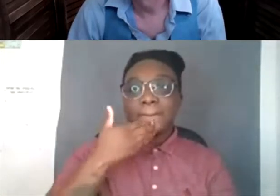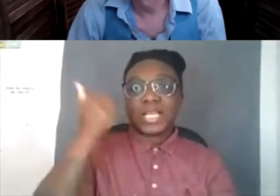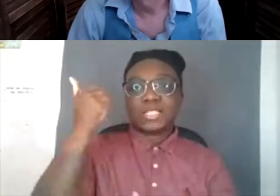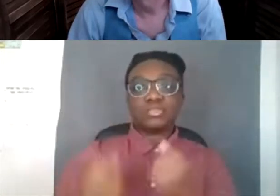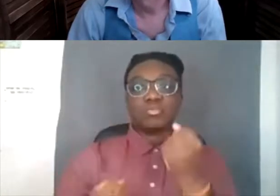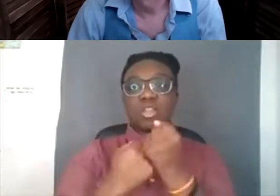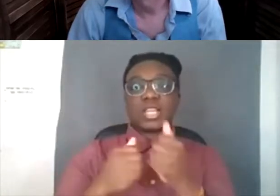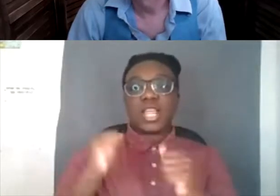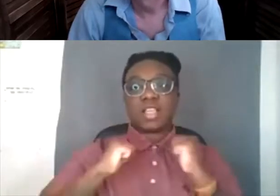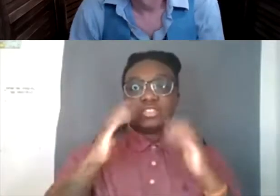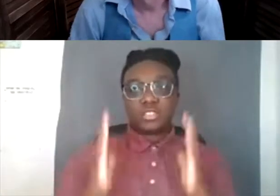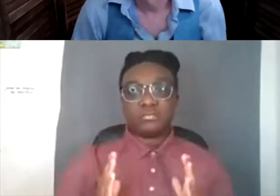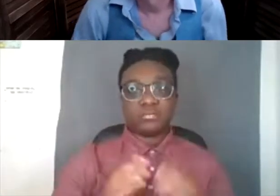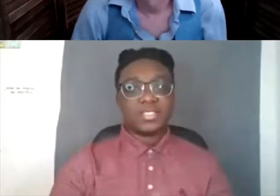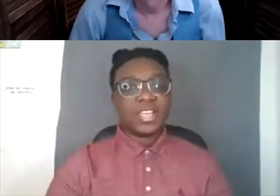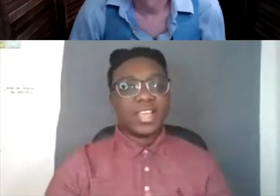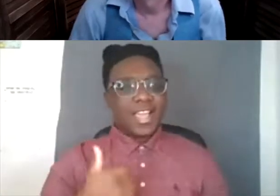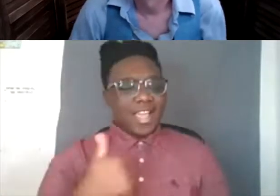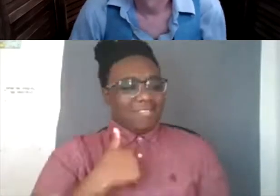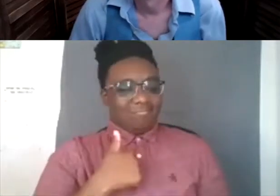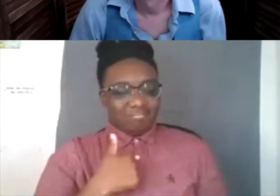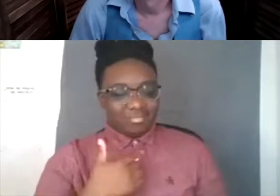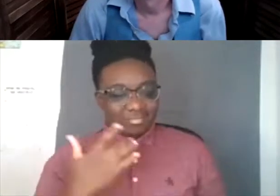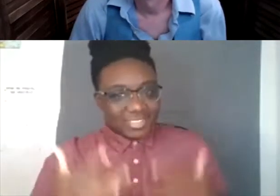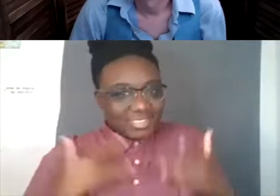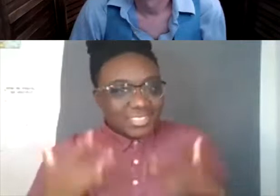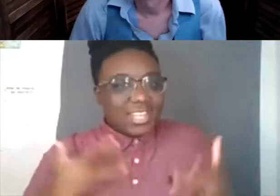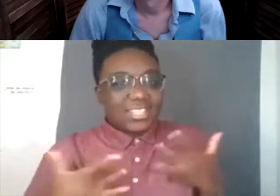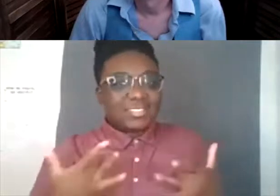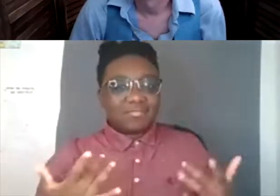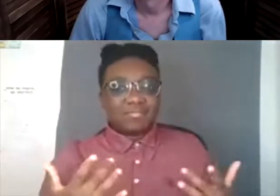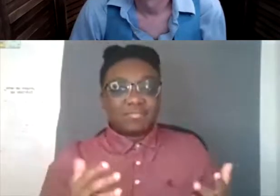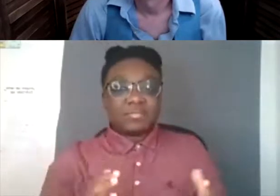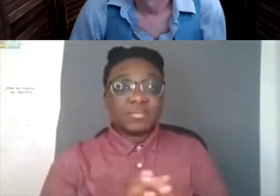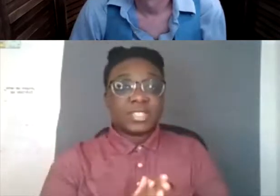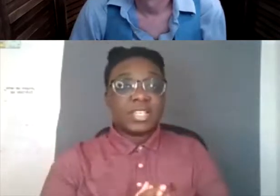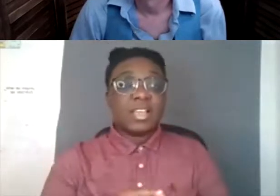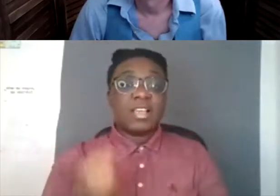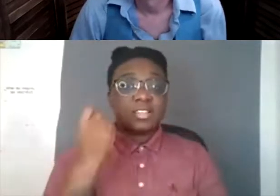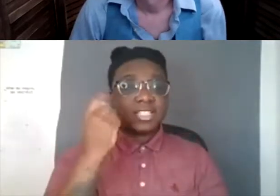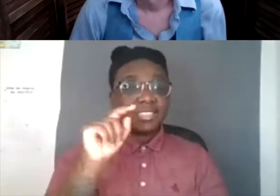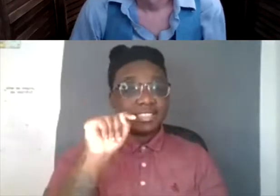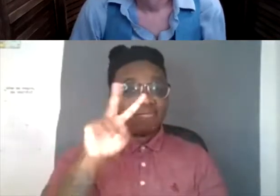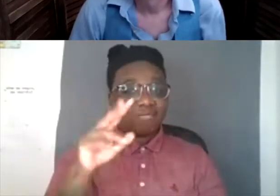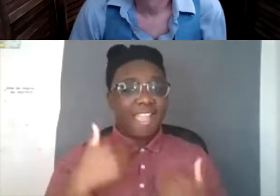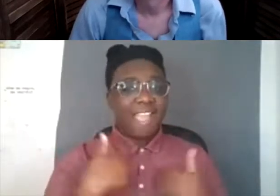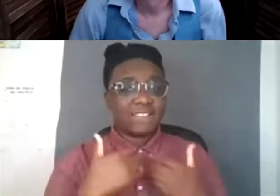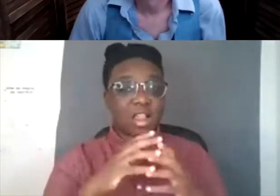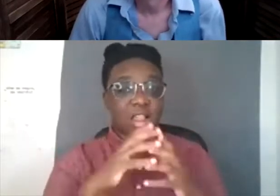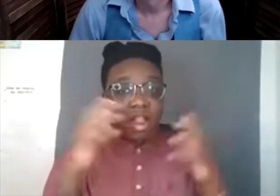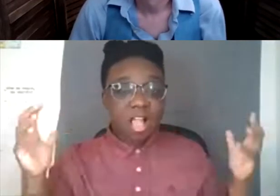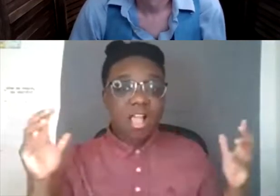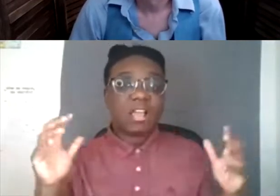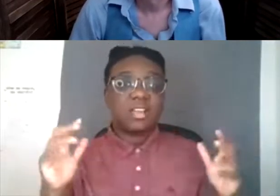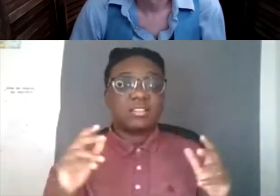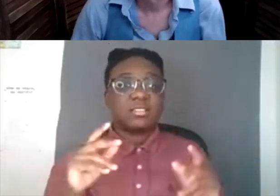I was pretty thrilled because television had a lot of competition, you know? So, and